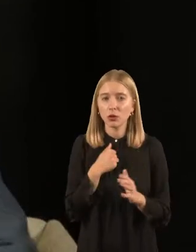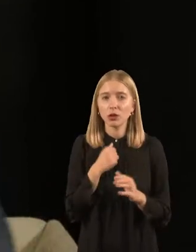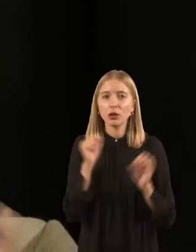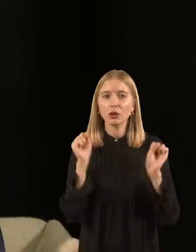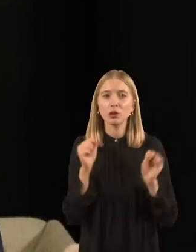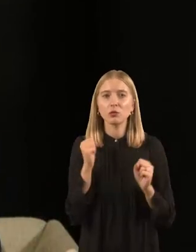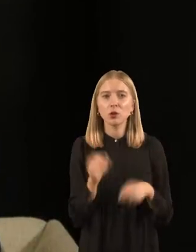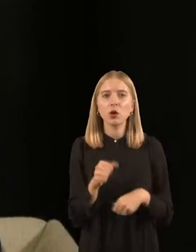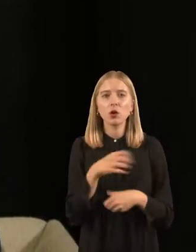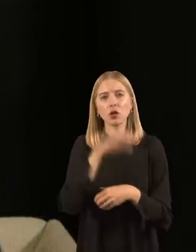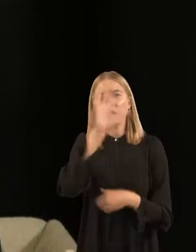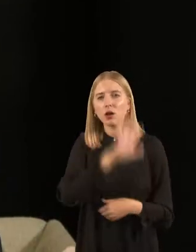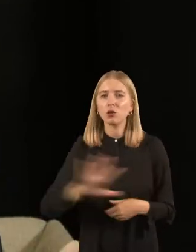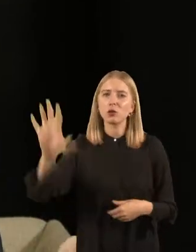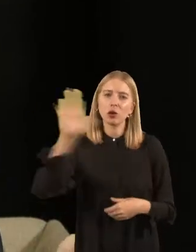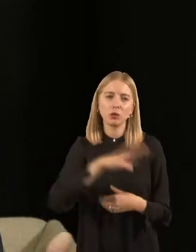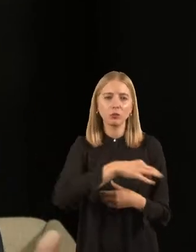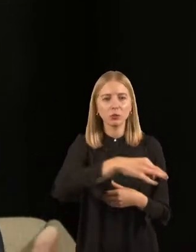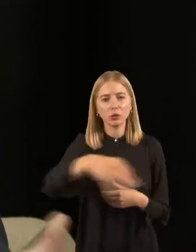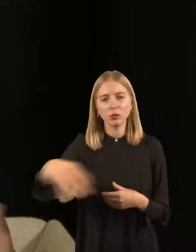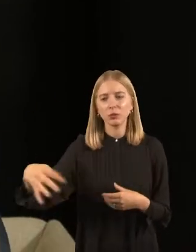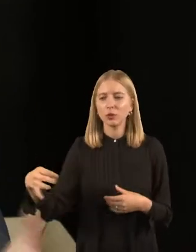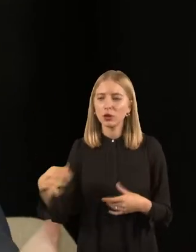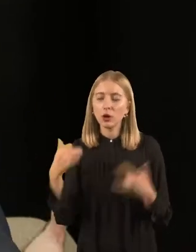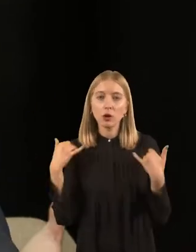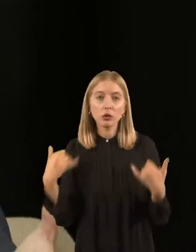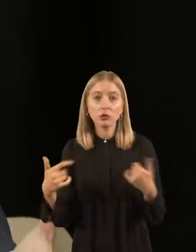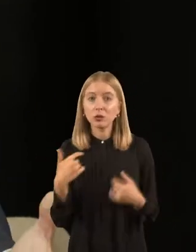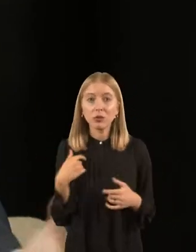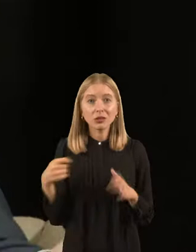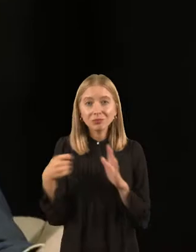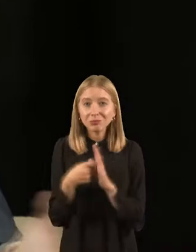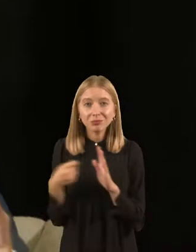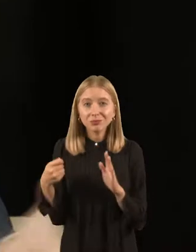the possibilities of traveling